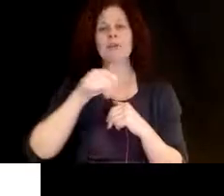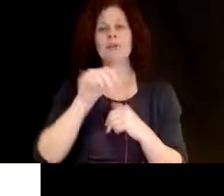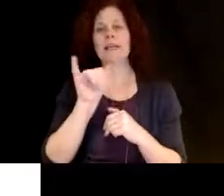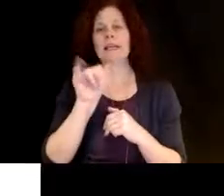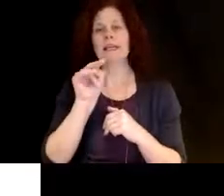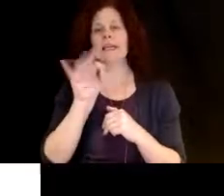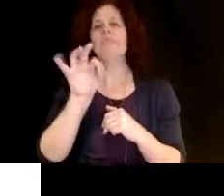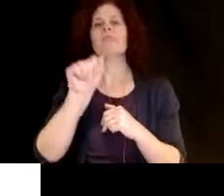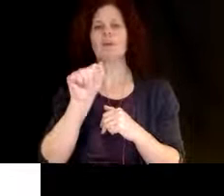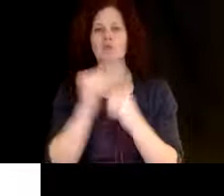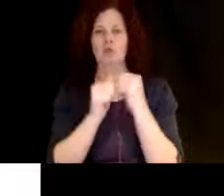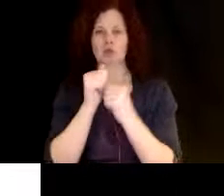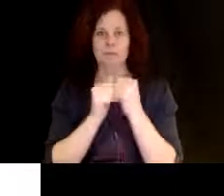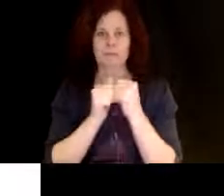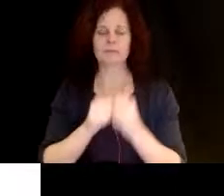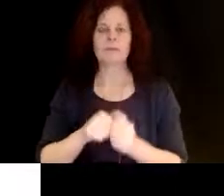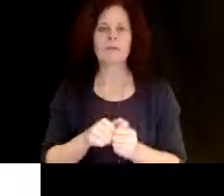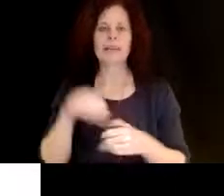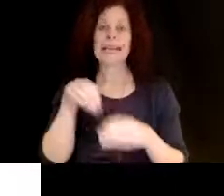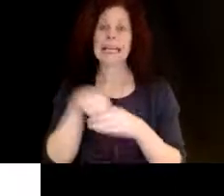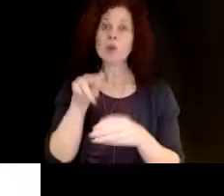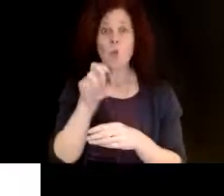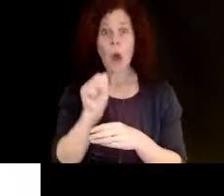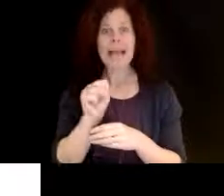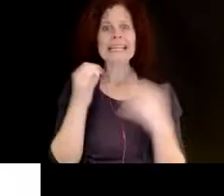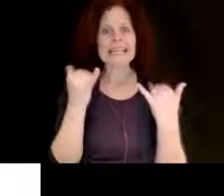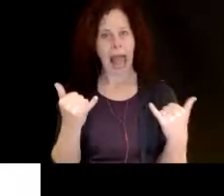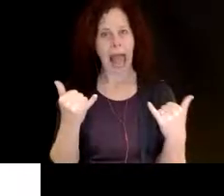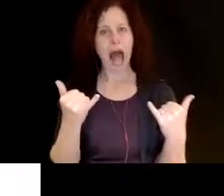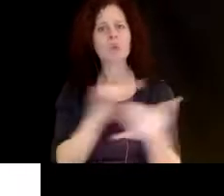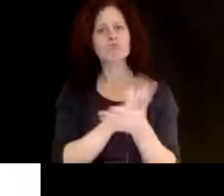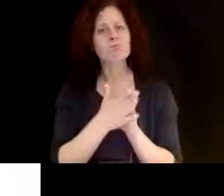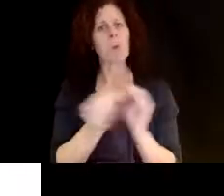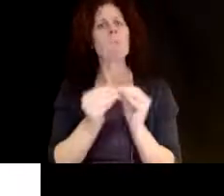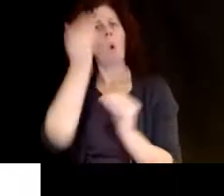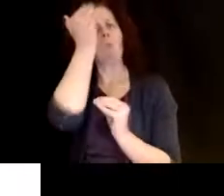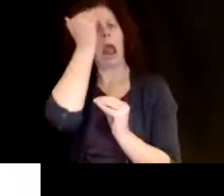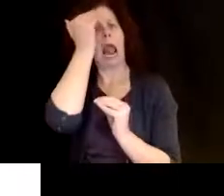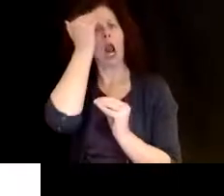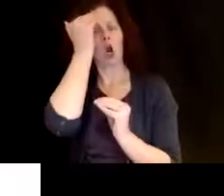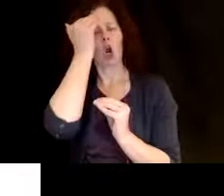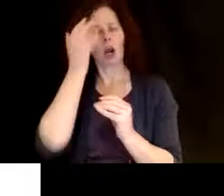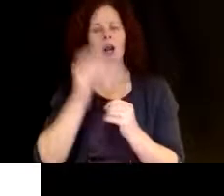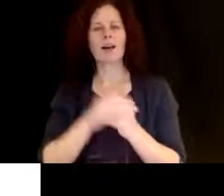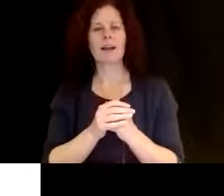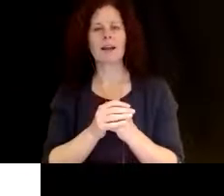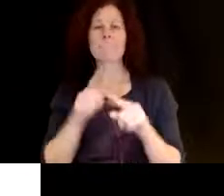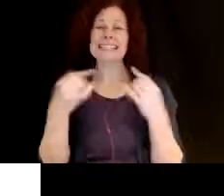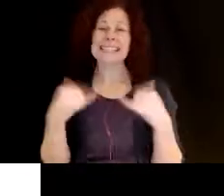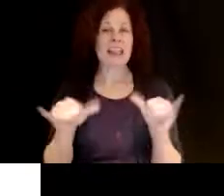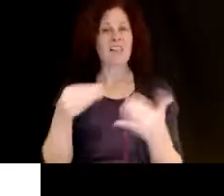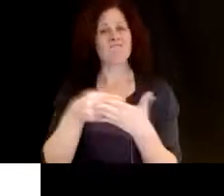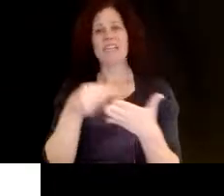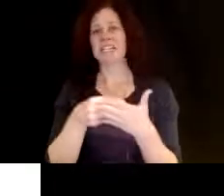US, even though we have a growing awareness of the importance of pedestrian infrastructure, funding tends to still